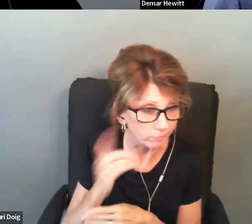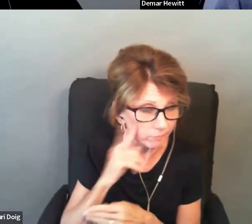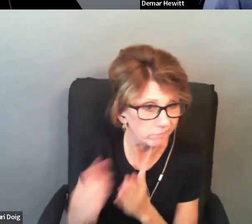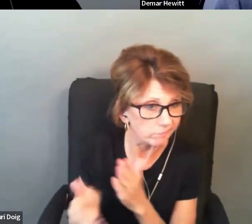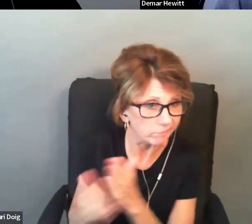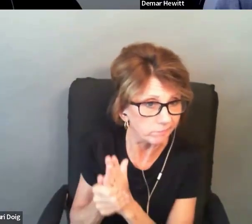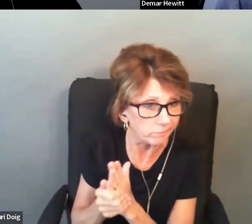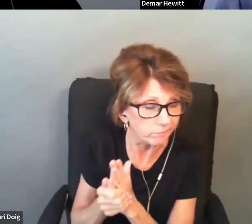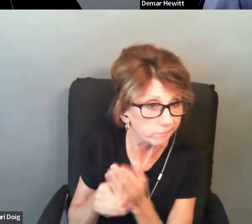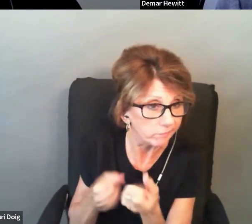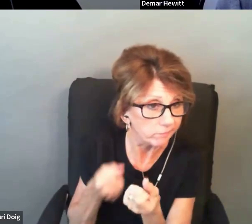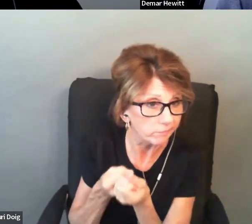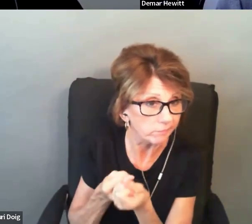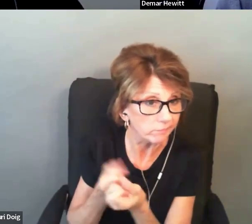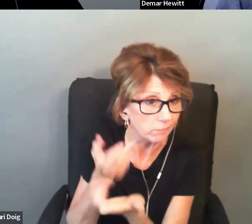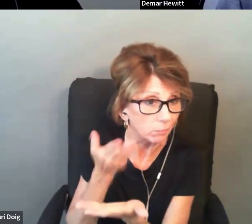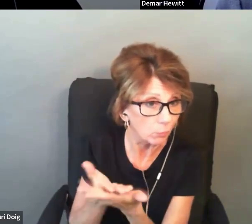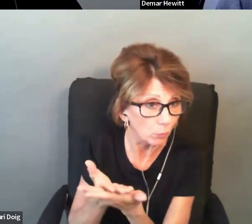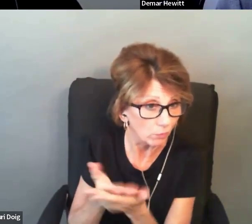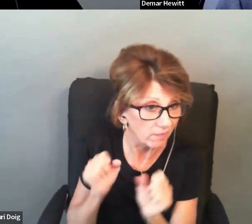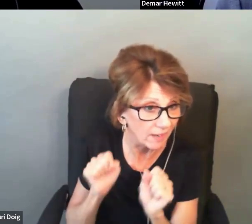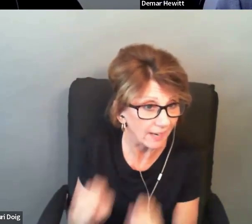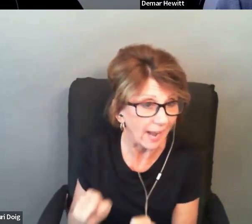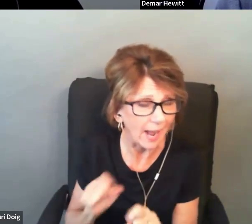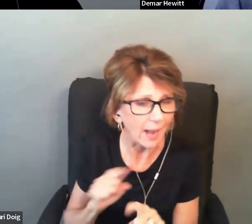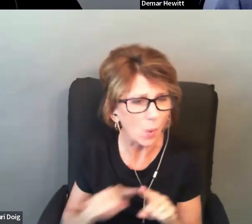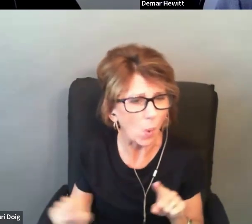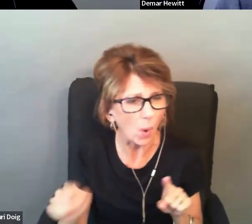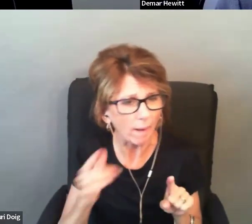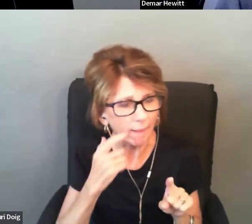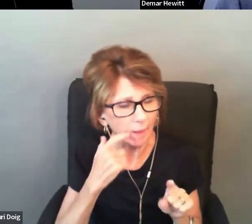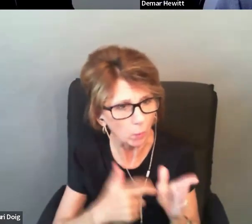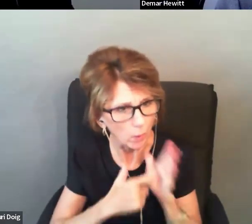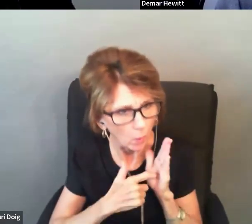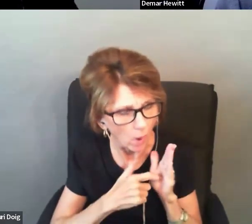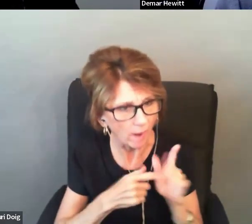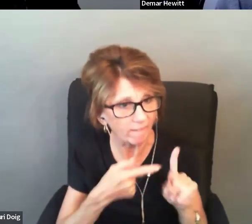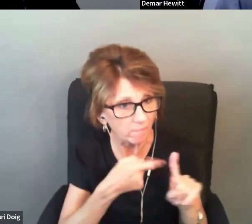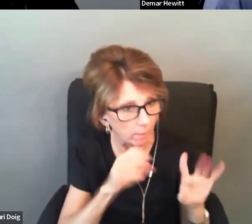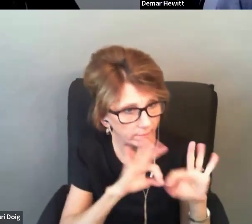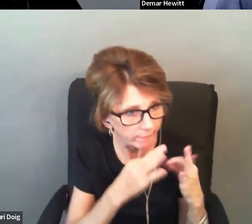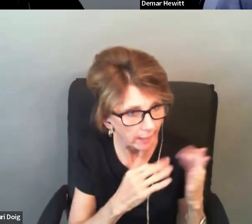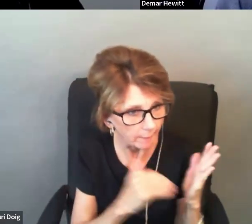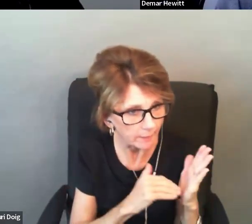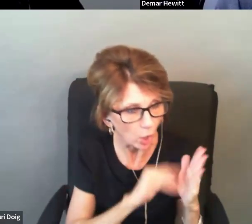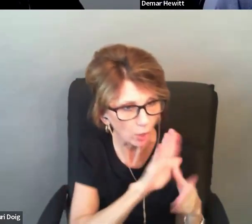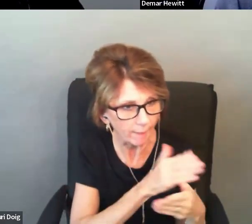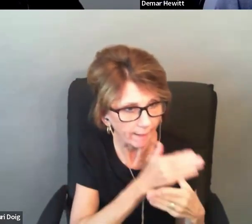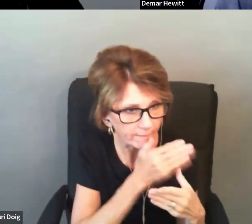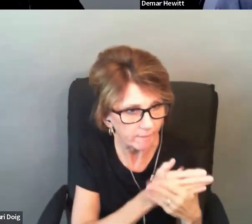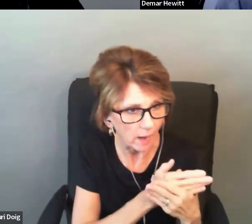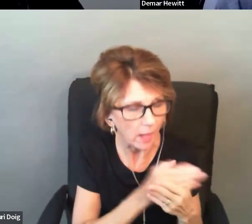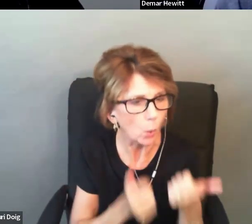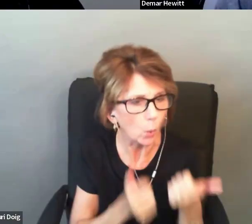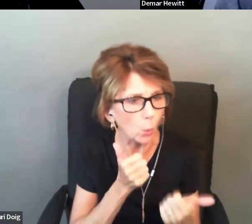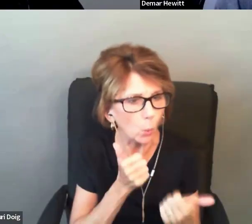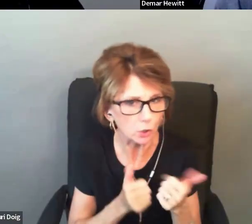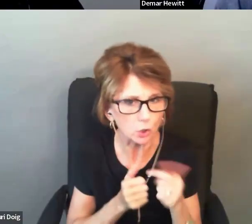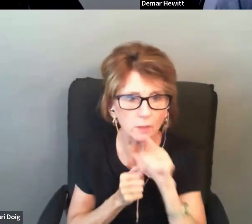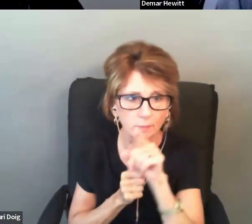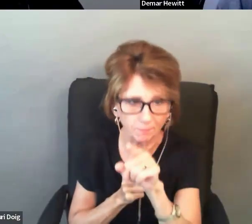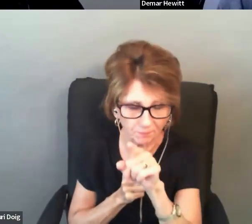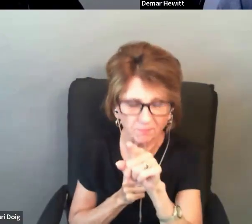of documentation or medical files that they would have to provide? Okay, so we remember we said it.